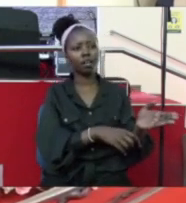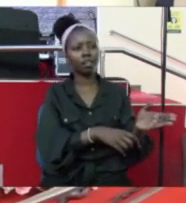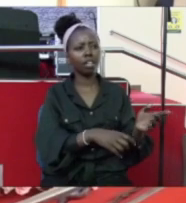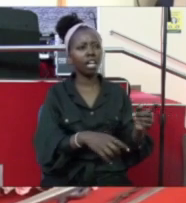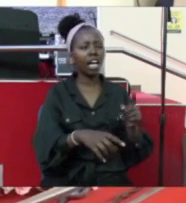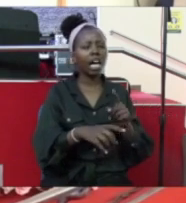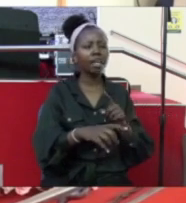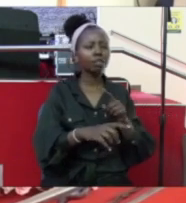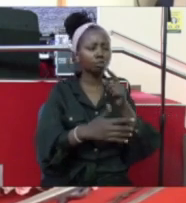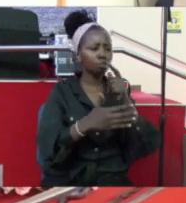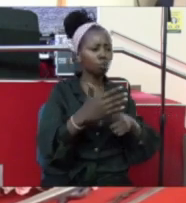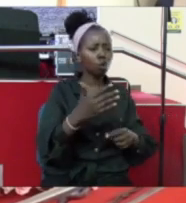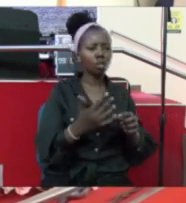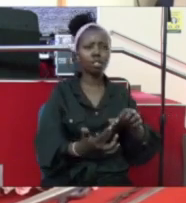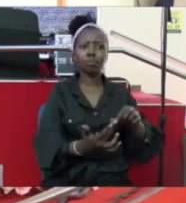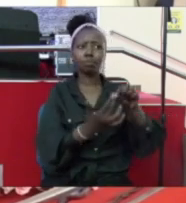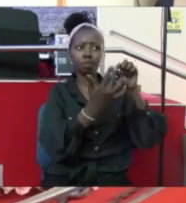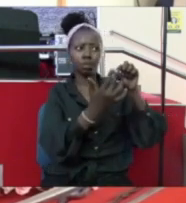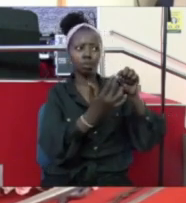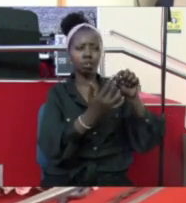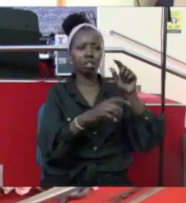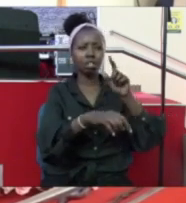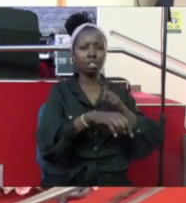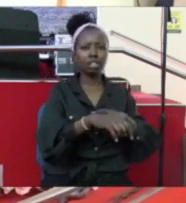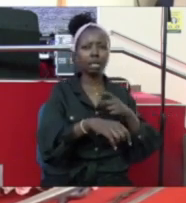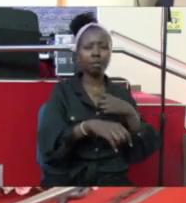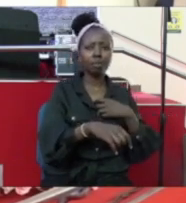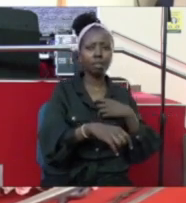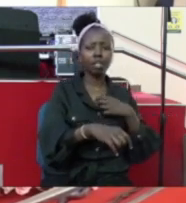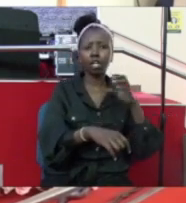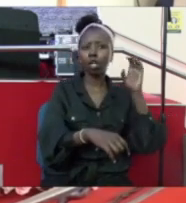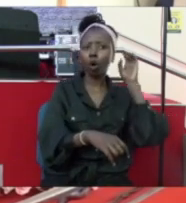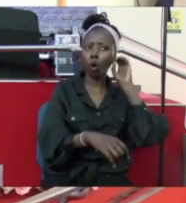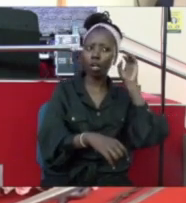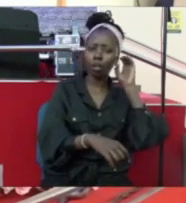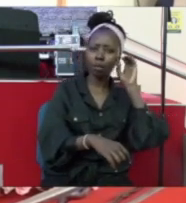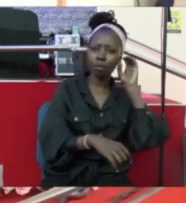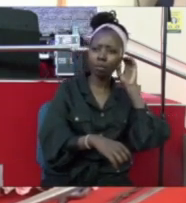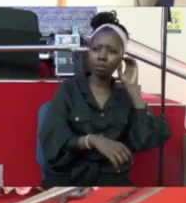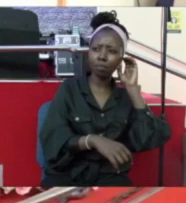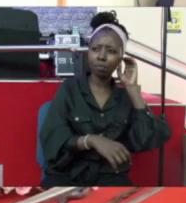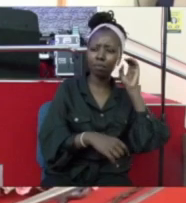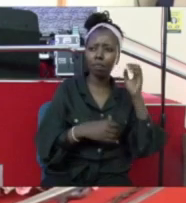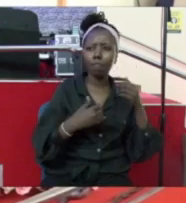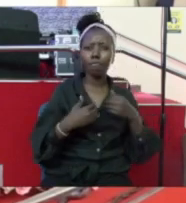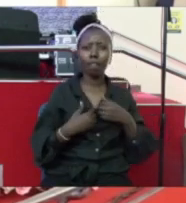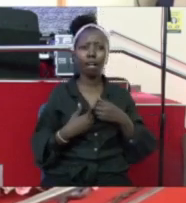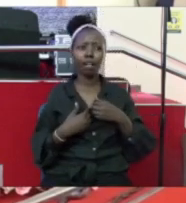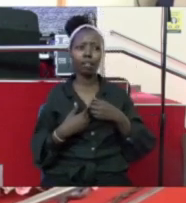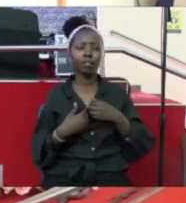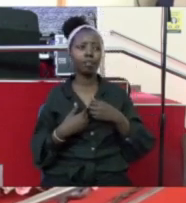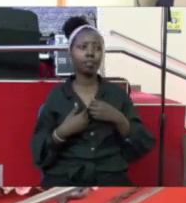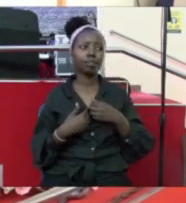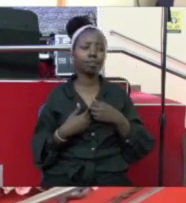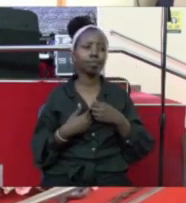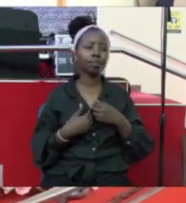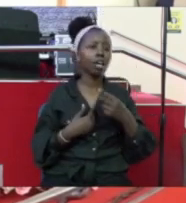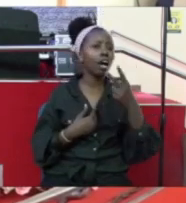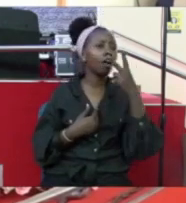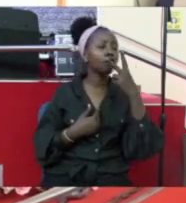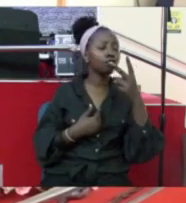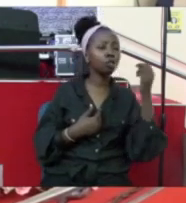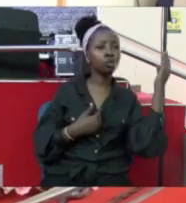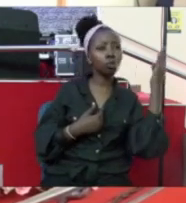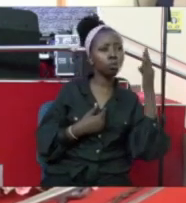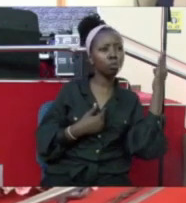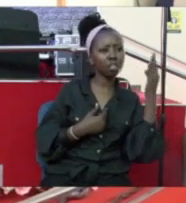Na kile ambacho kilikuwa ni cha ajabu. When I was in college, nilipokuwa kwenye chuo, there were two sermons at two different times that were preached. Palikuwa